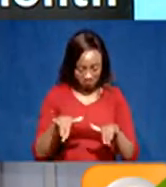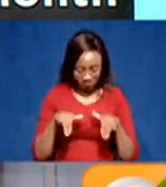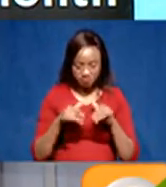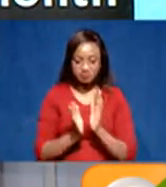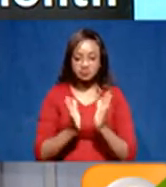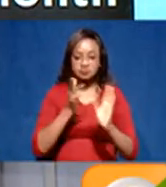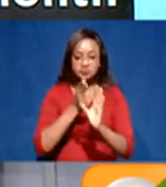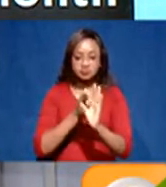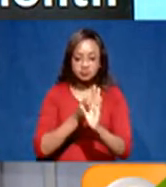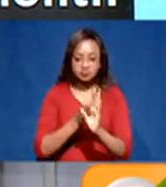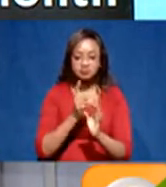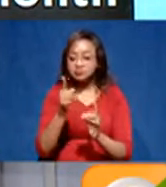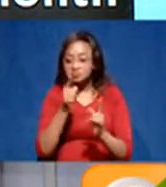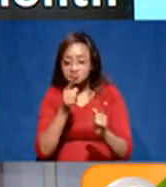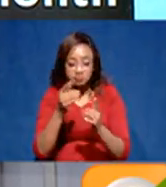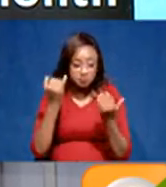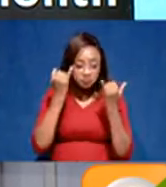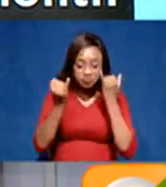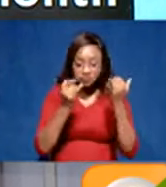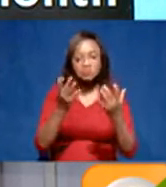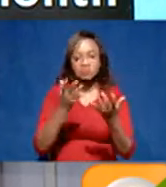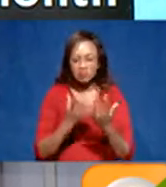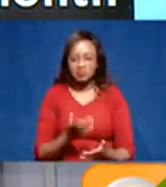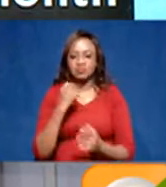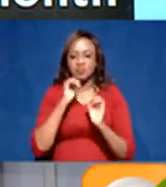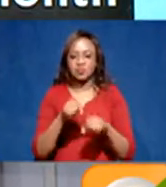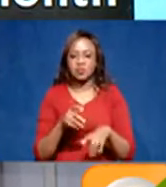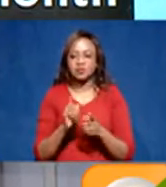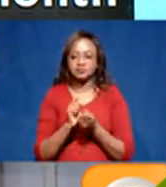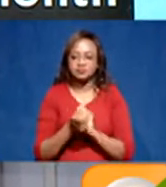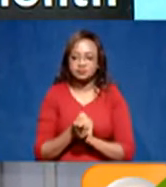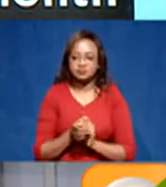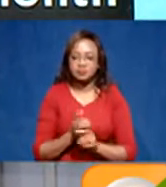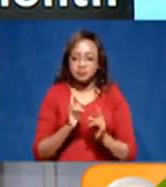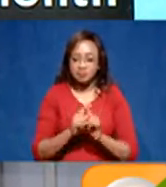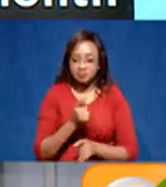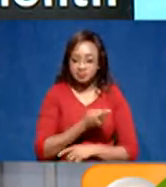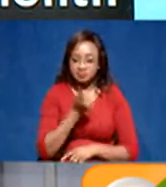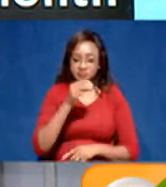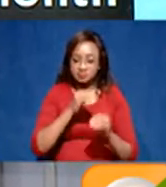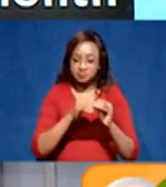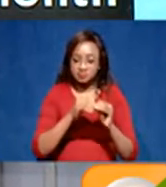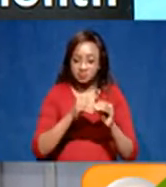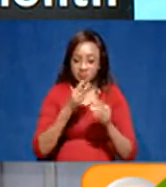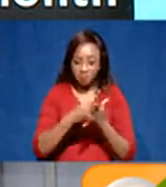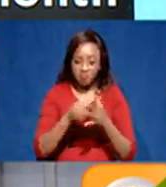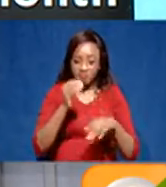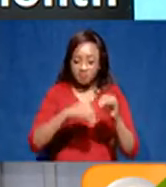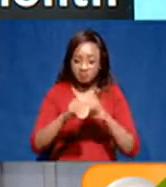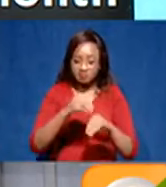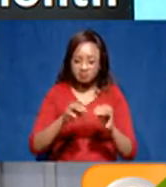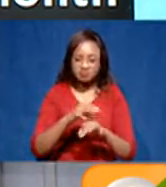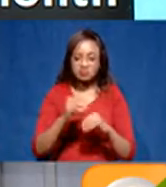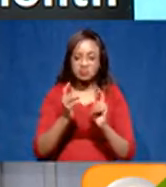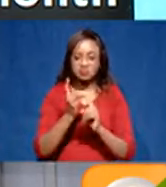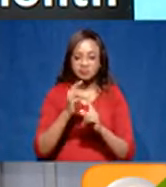conversation during the public participation. So now, these contributions must be made by the 9th day of each month. Now, the regulations do not